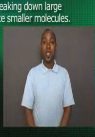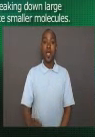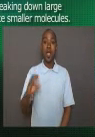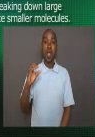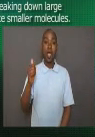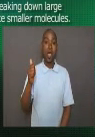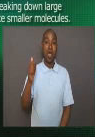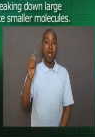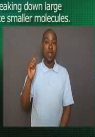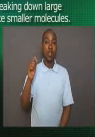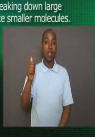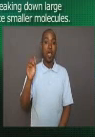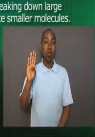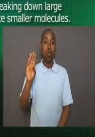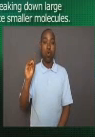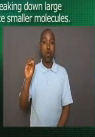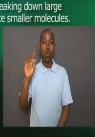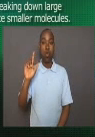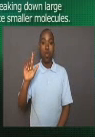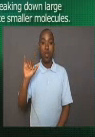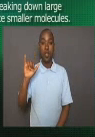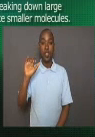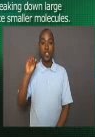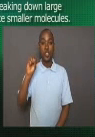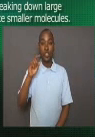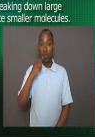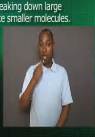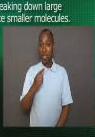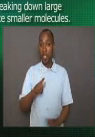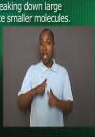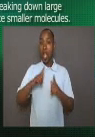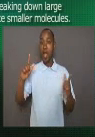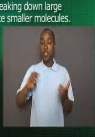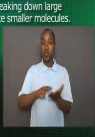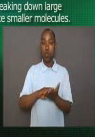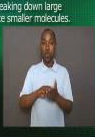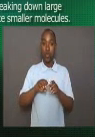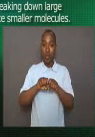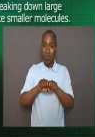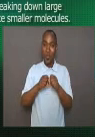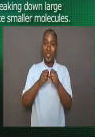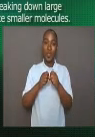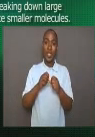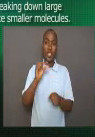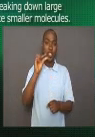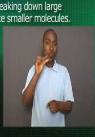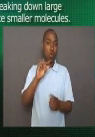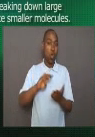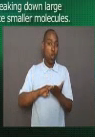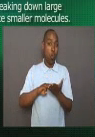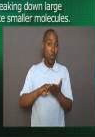Catabolism is the process of breaking down large molecules into